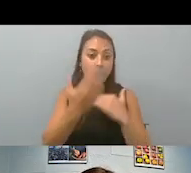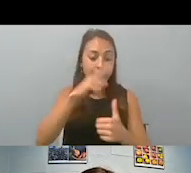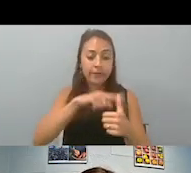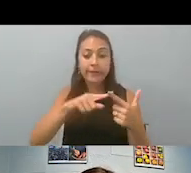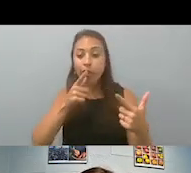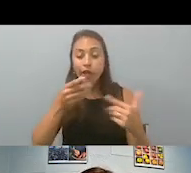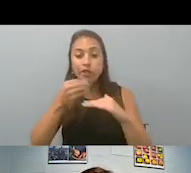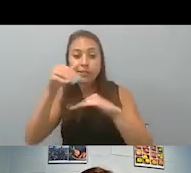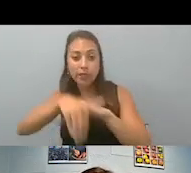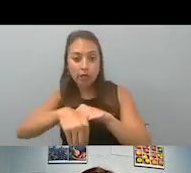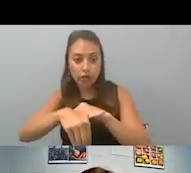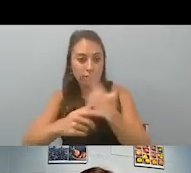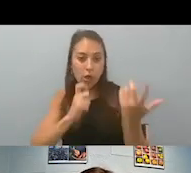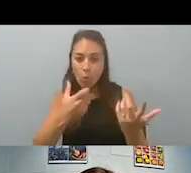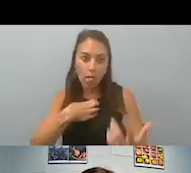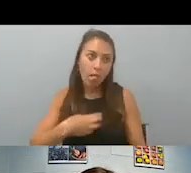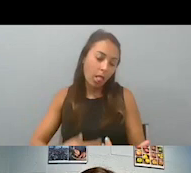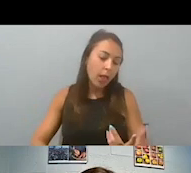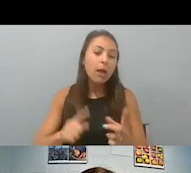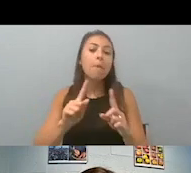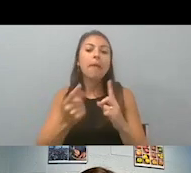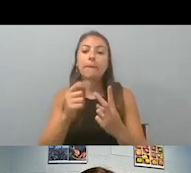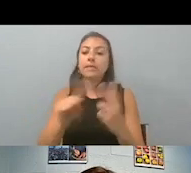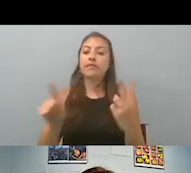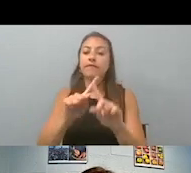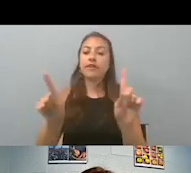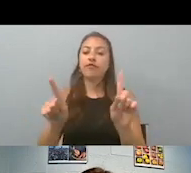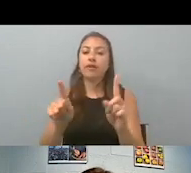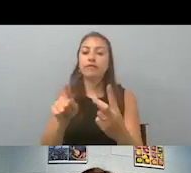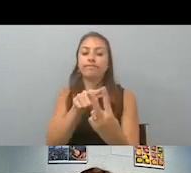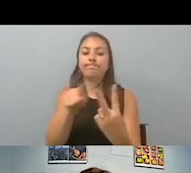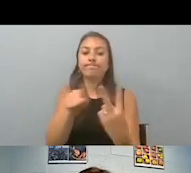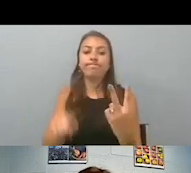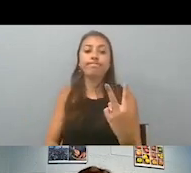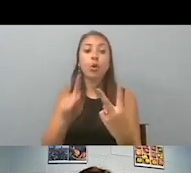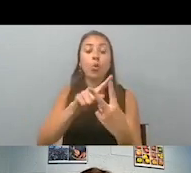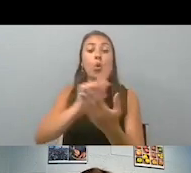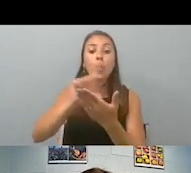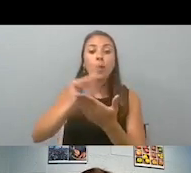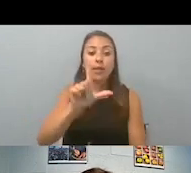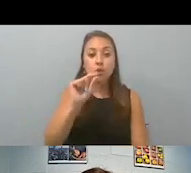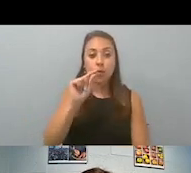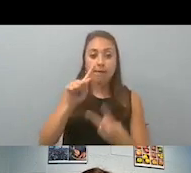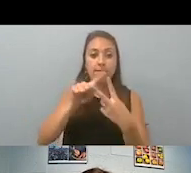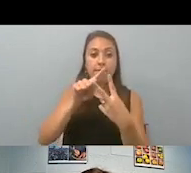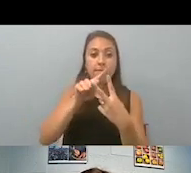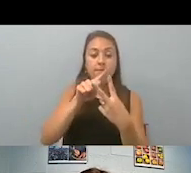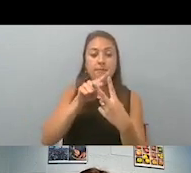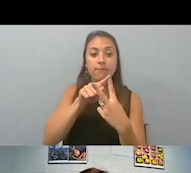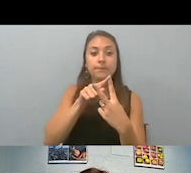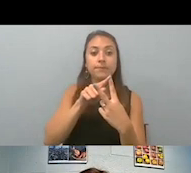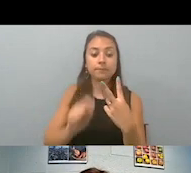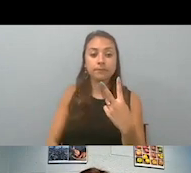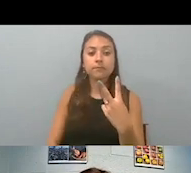hopefully be going hungry, but there is a little bit of a difference between each of those two plans. So the weekly 20 really is best